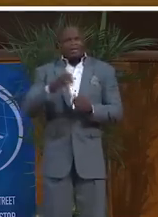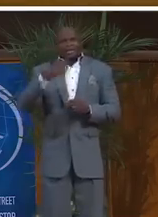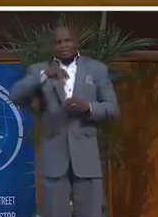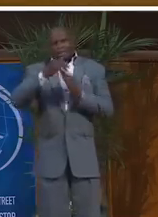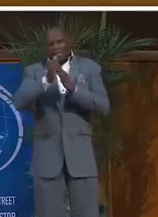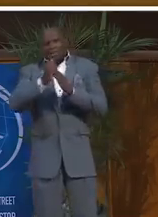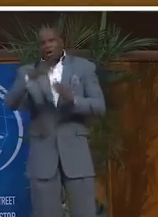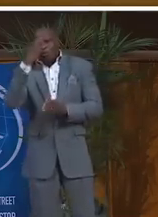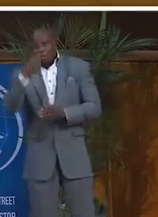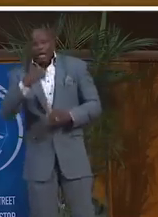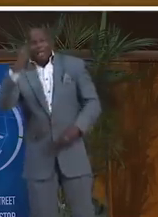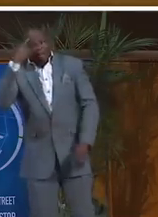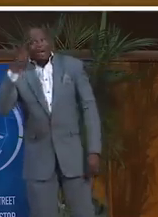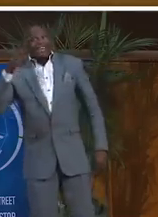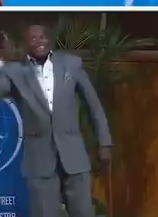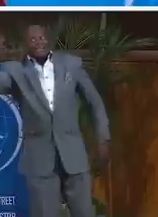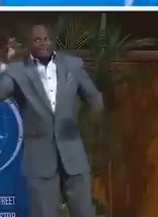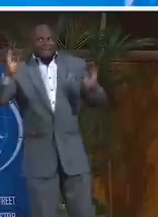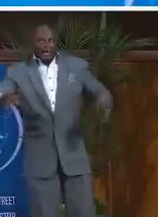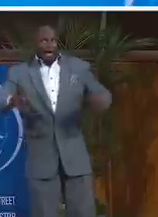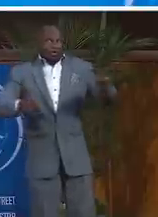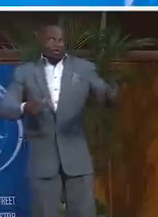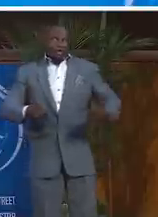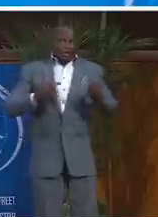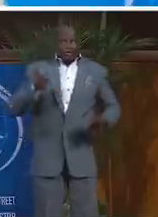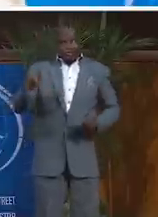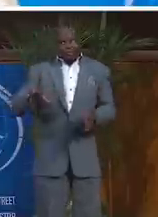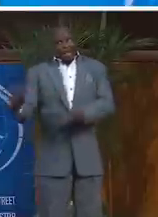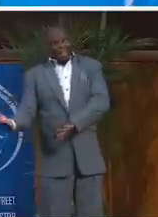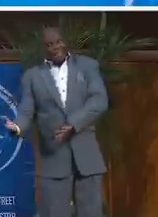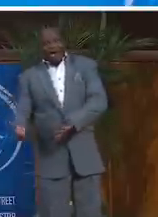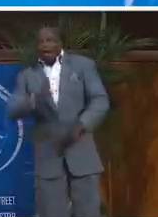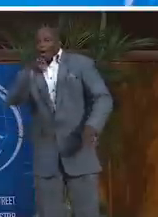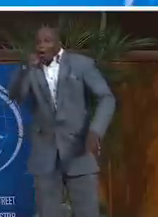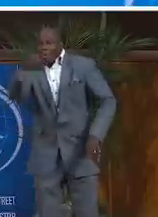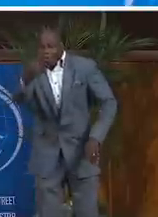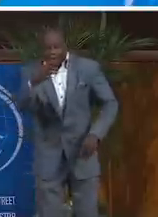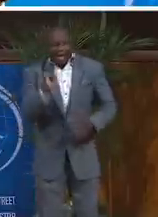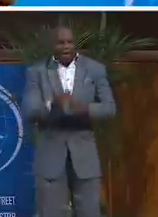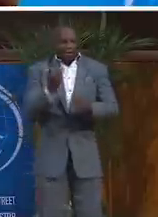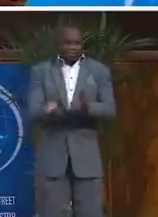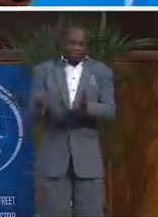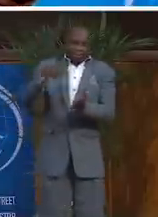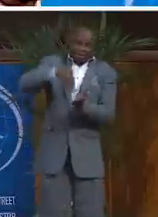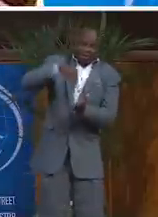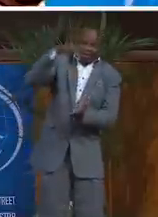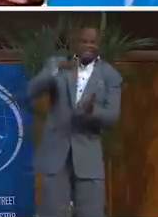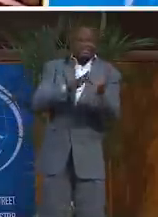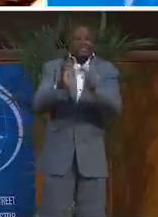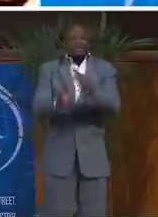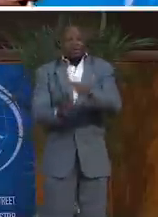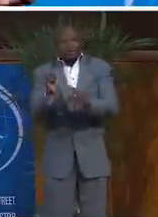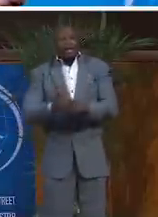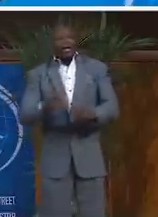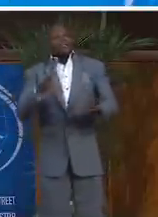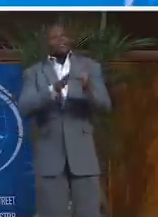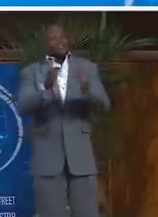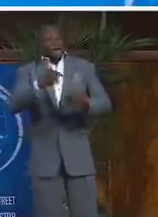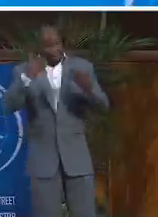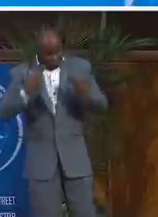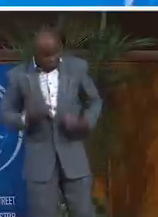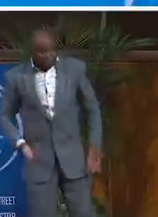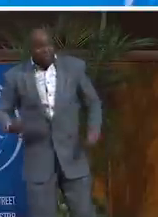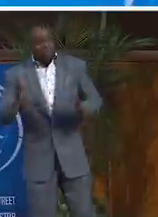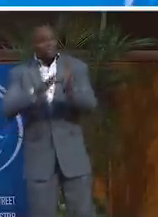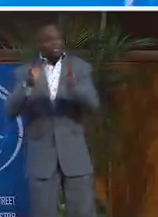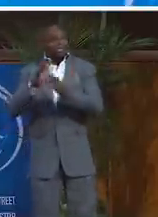emperor thought he decided who lived and died. Only for them to have a resurrected Jesus show up and declare that I am the one